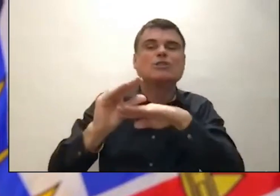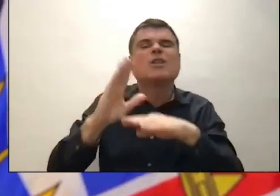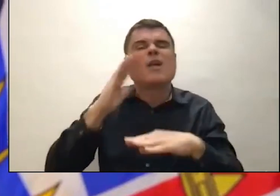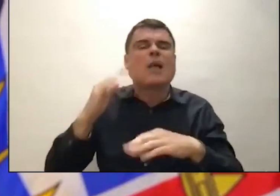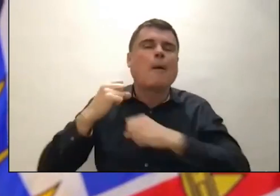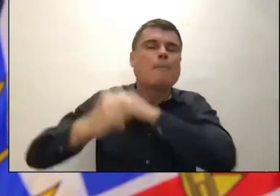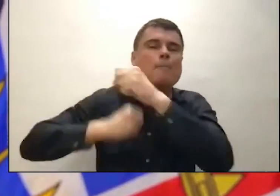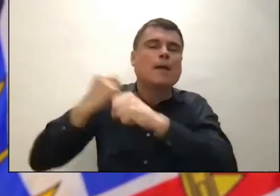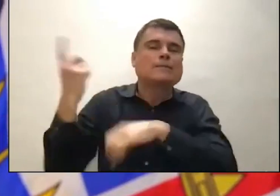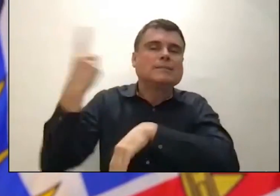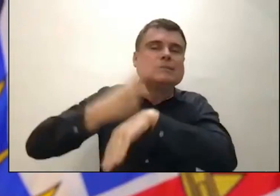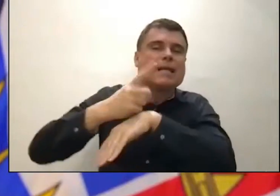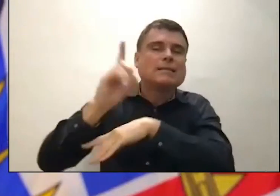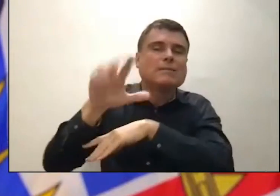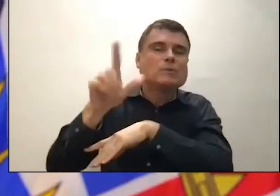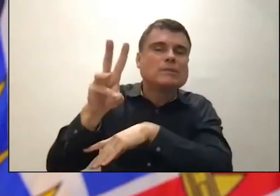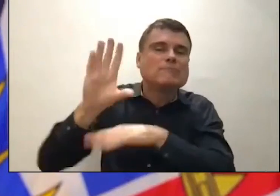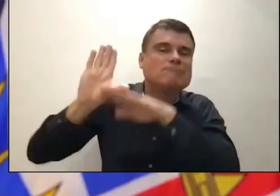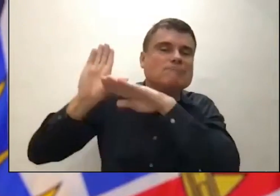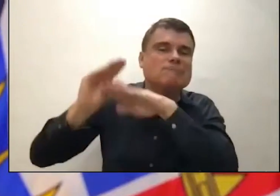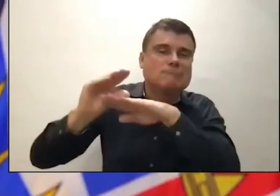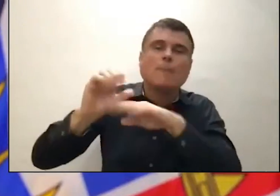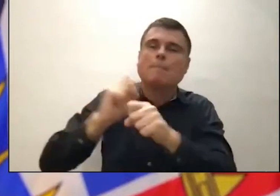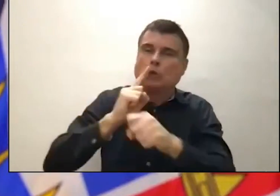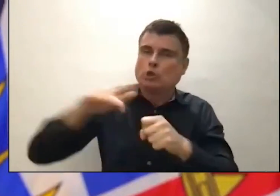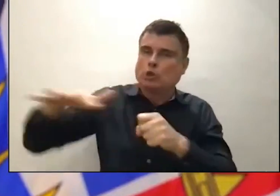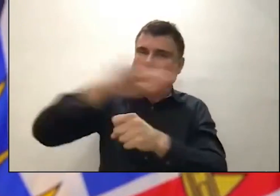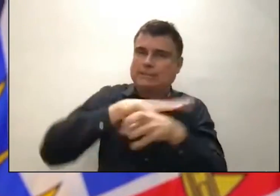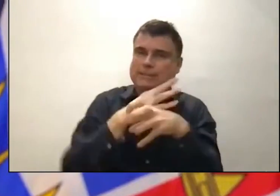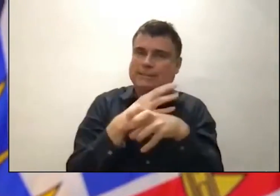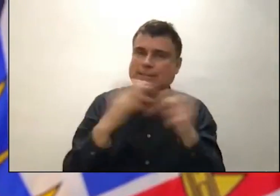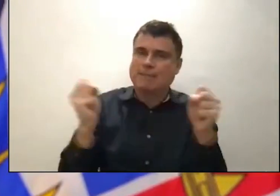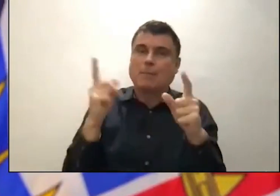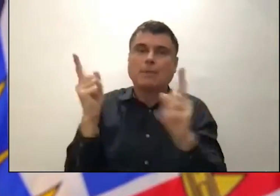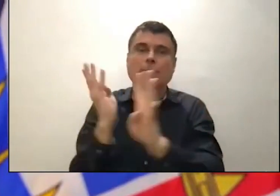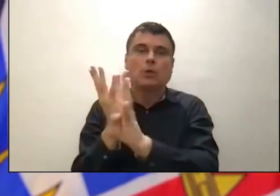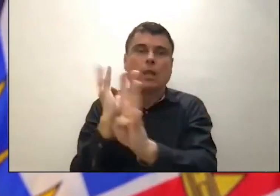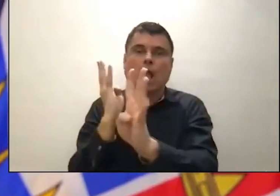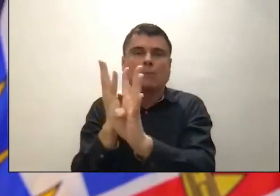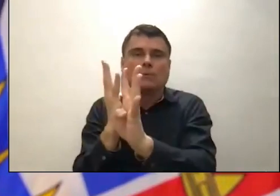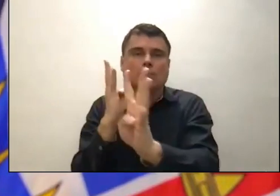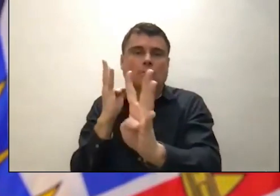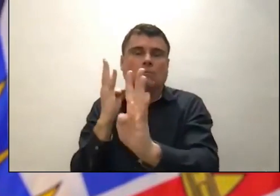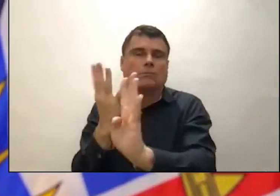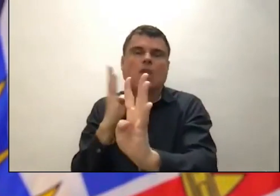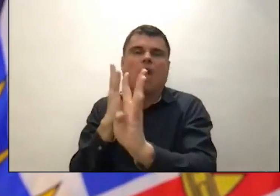done safely during this period of increased risk of transmission.